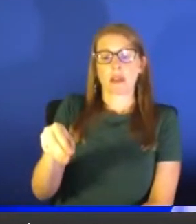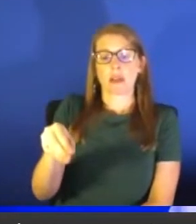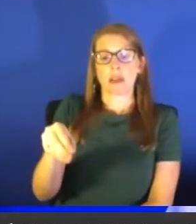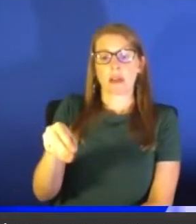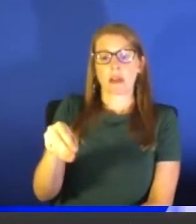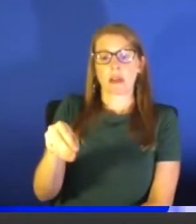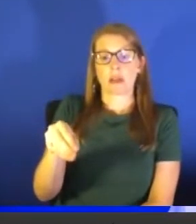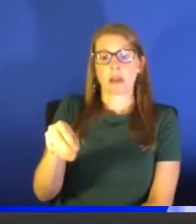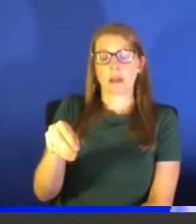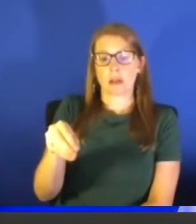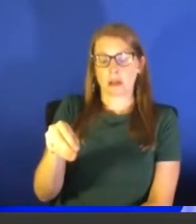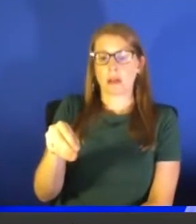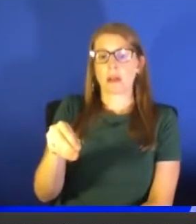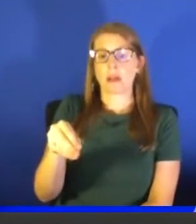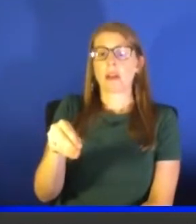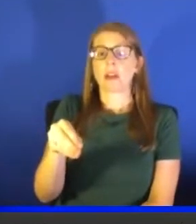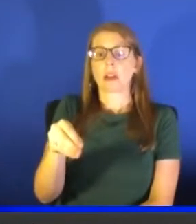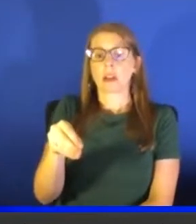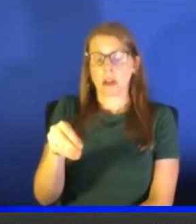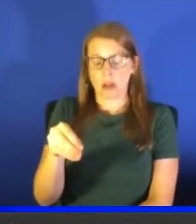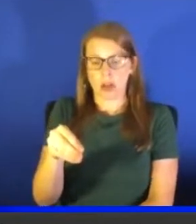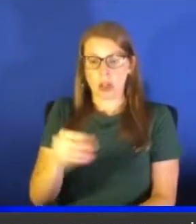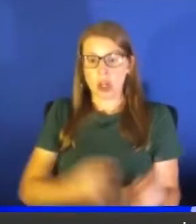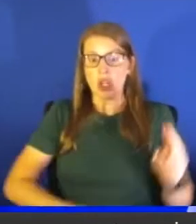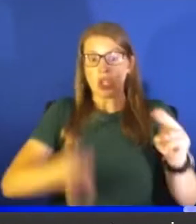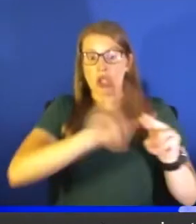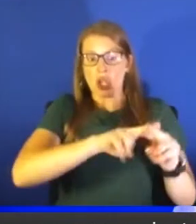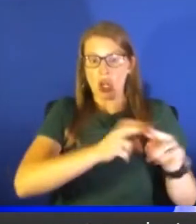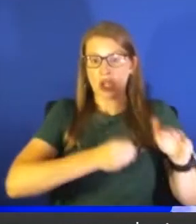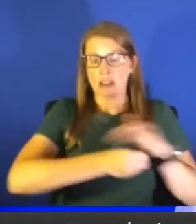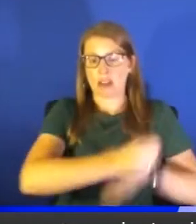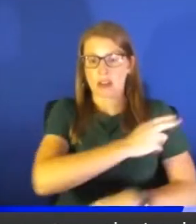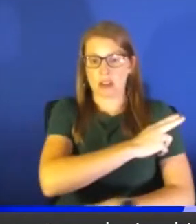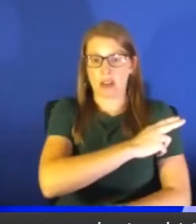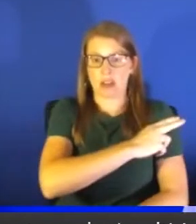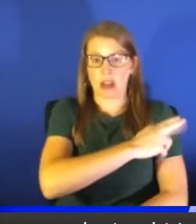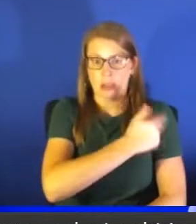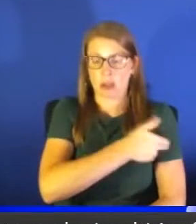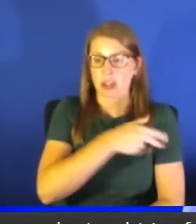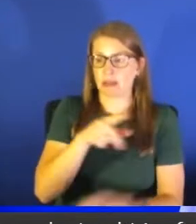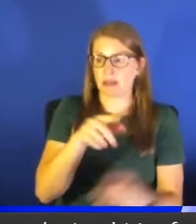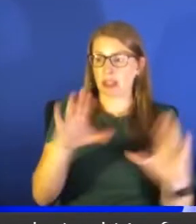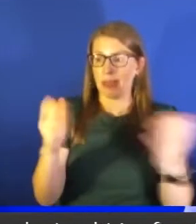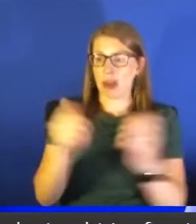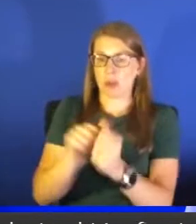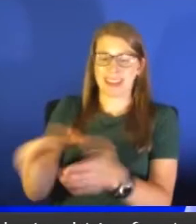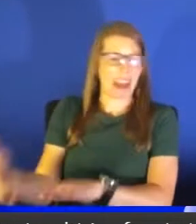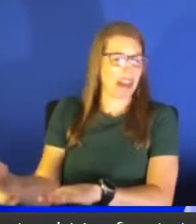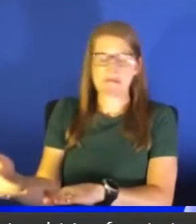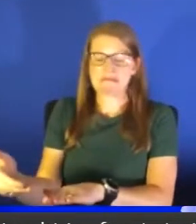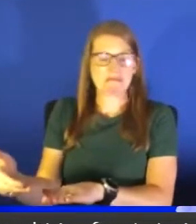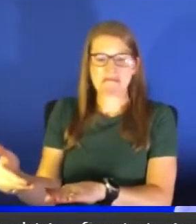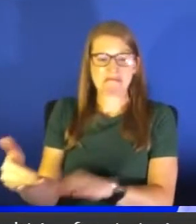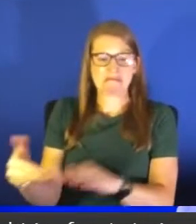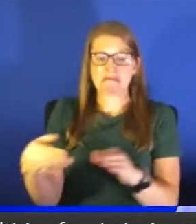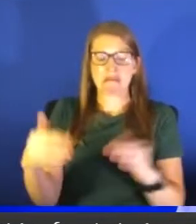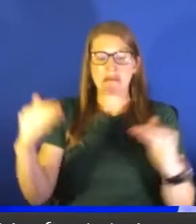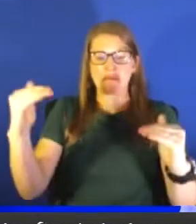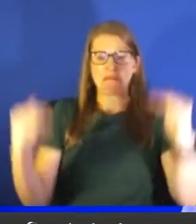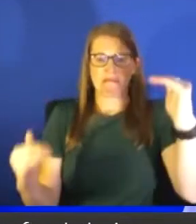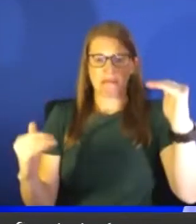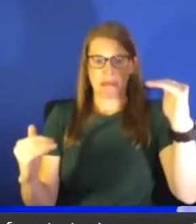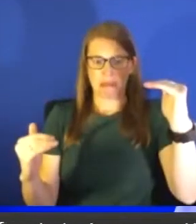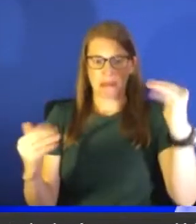rate increase in hospitalizations and death, even though they were having a surge in cases. And I think this mostly is